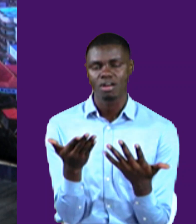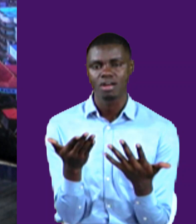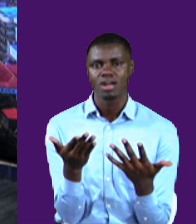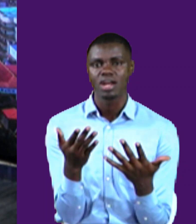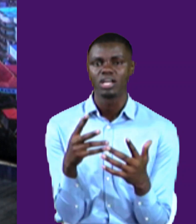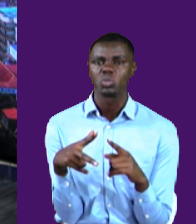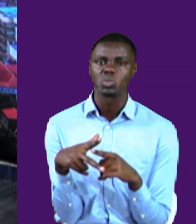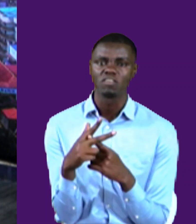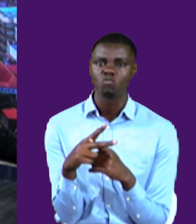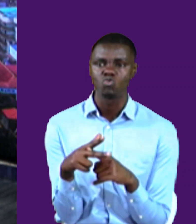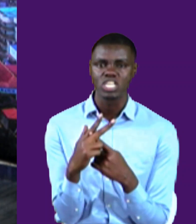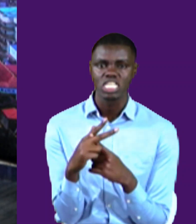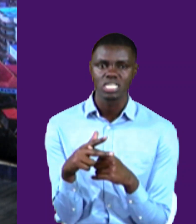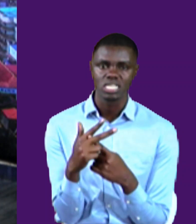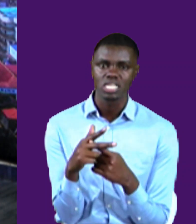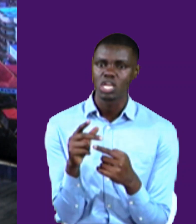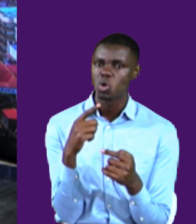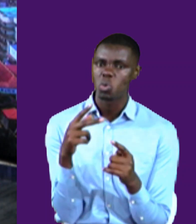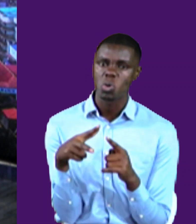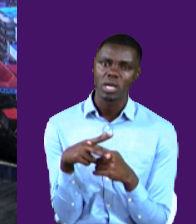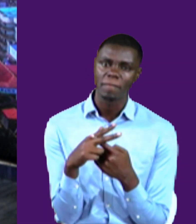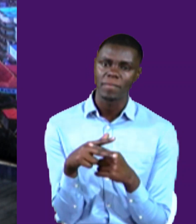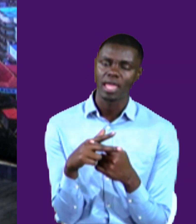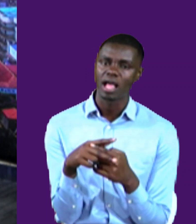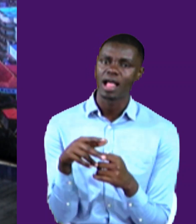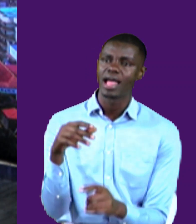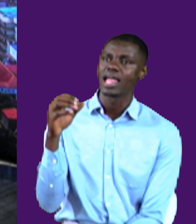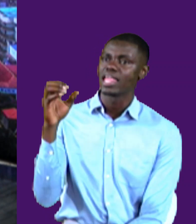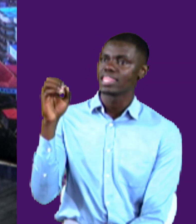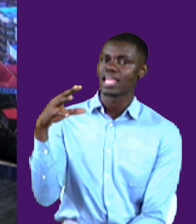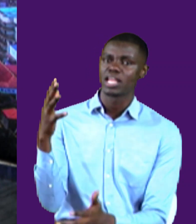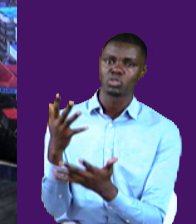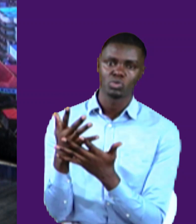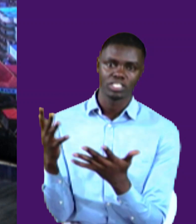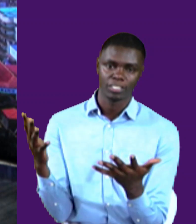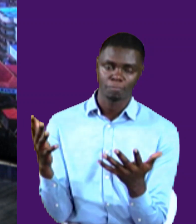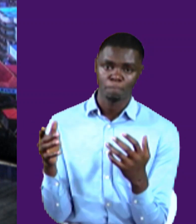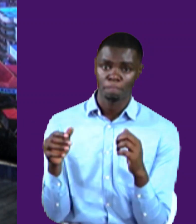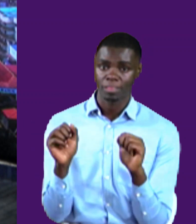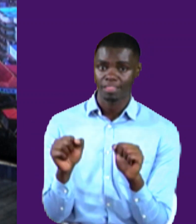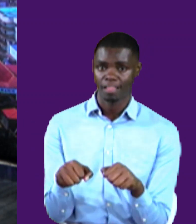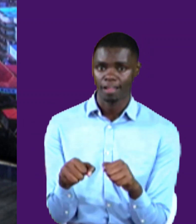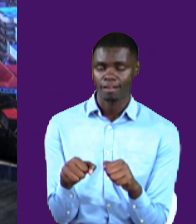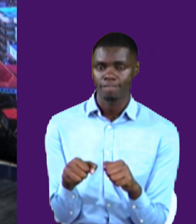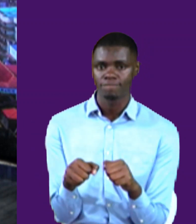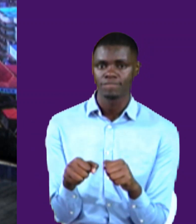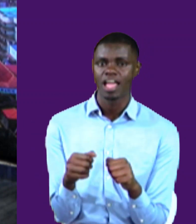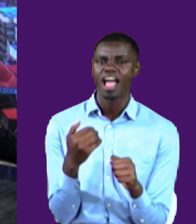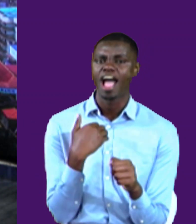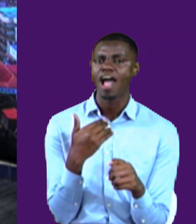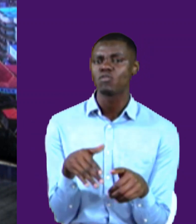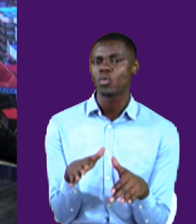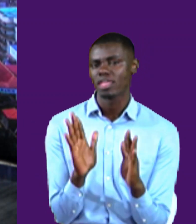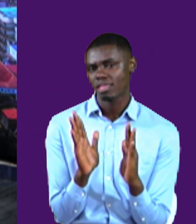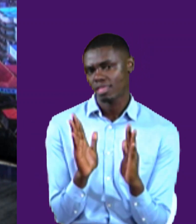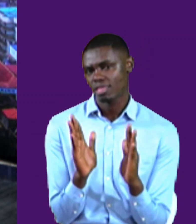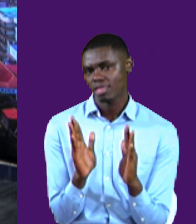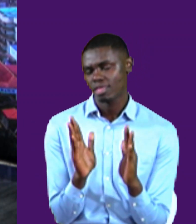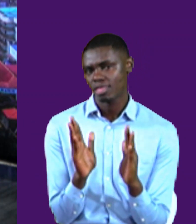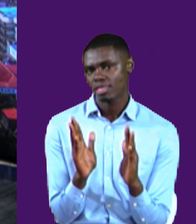the fundis who repair the electronics. They can, there is a way they